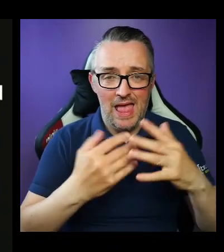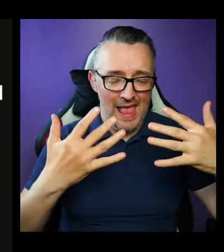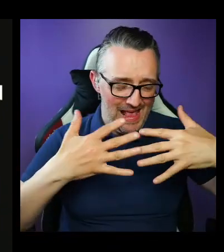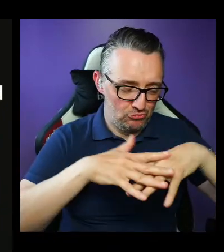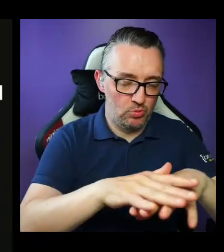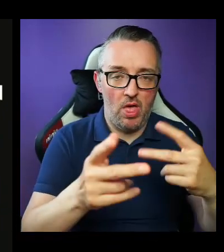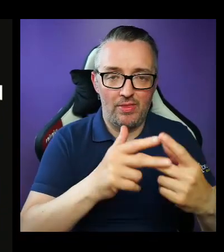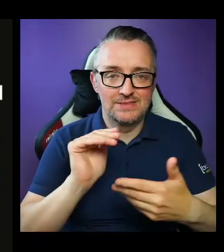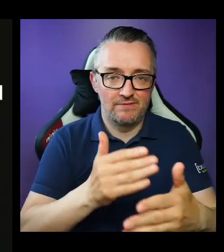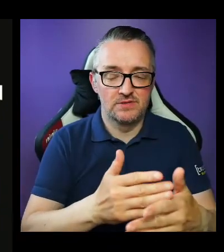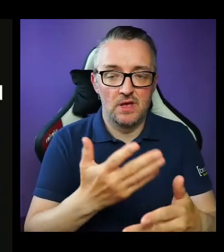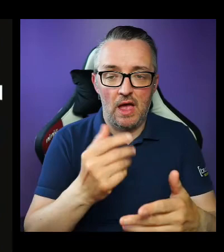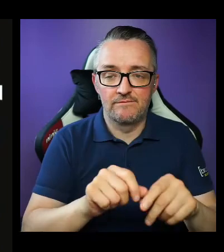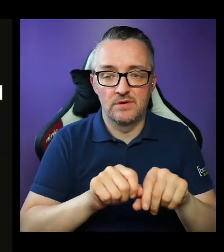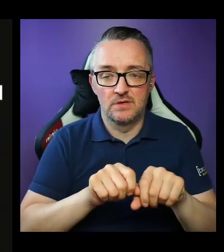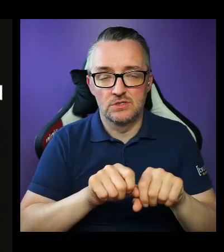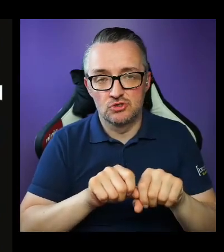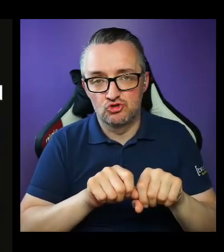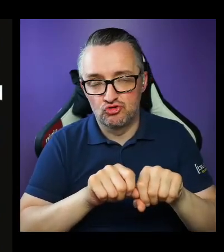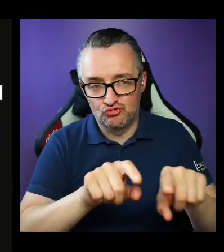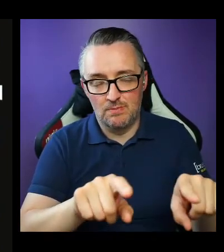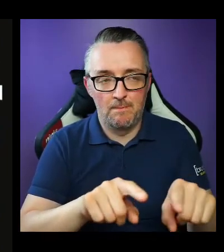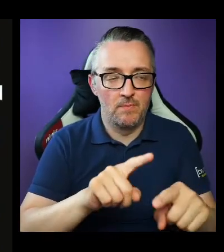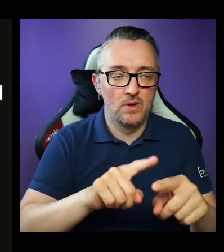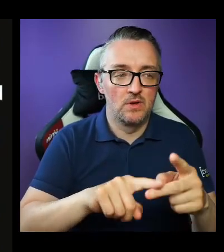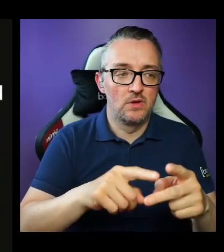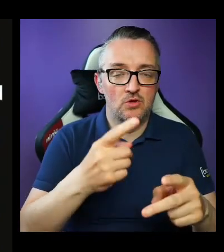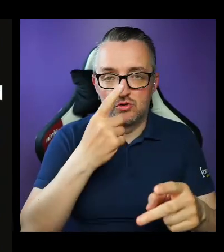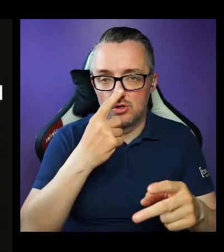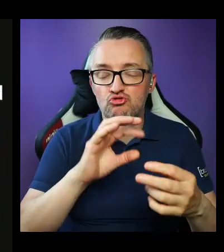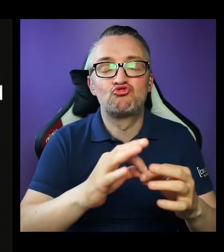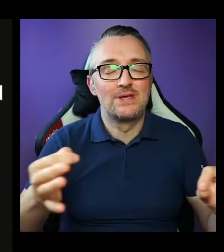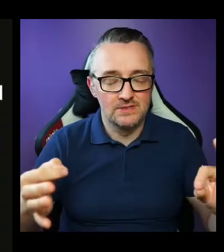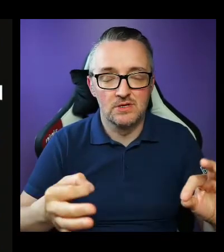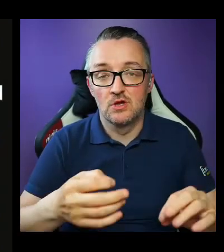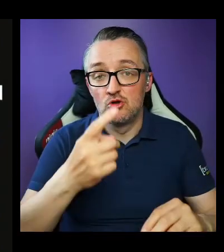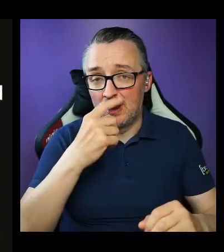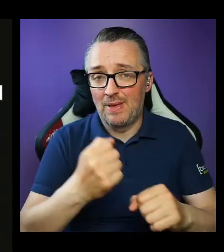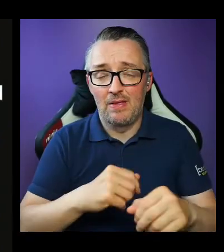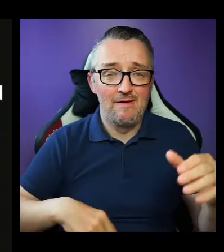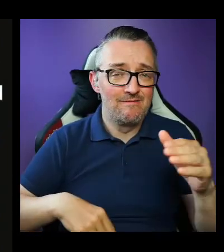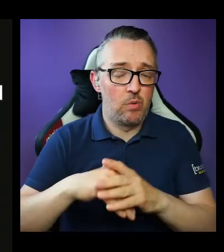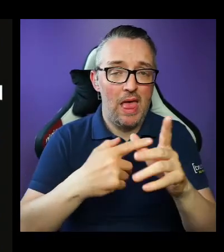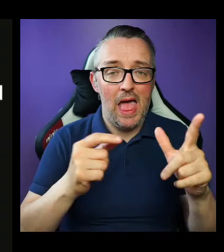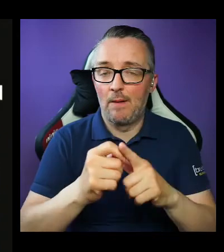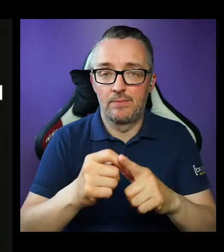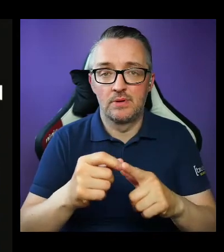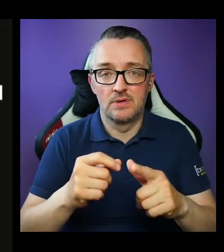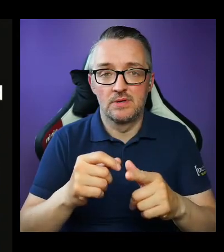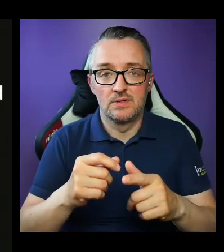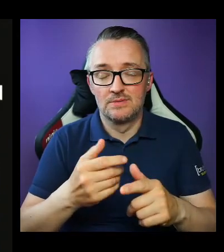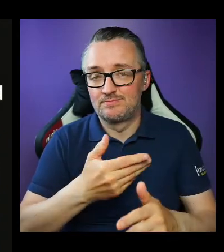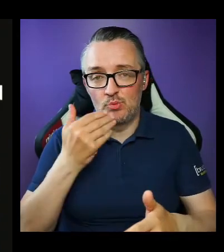services. You have streams. You can really make your whole application serverless. And yeah,